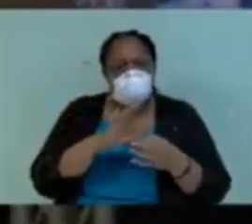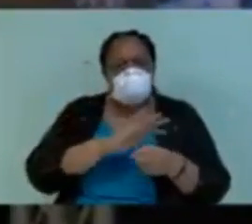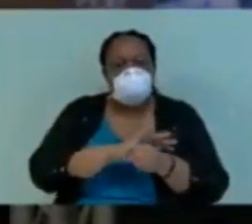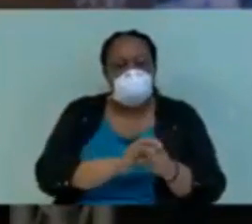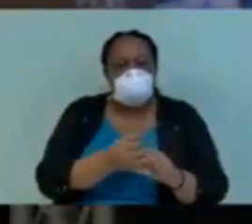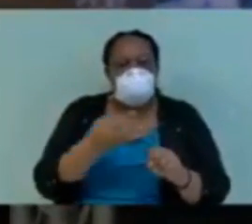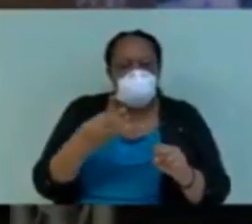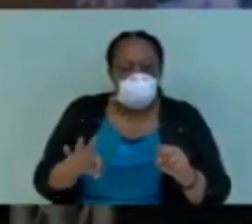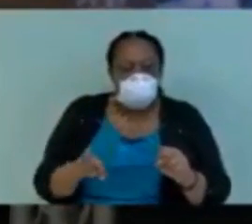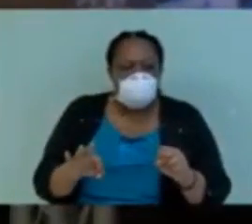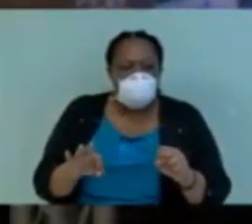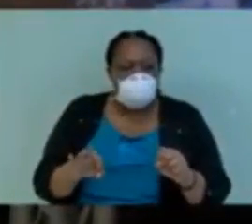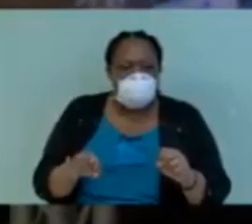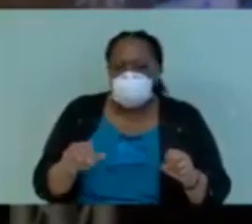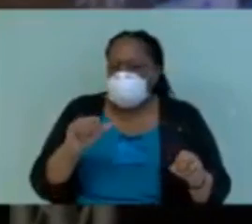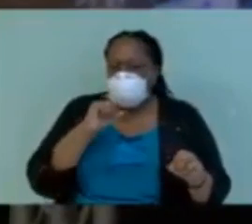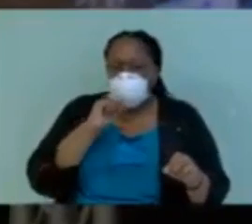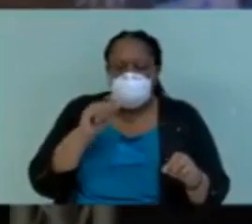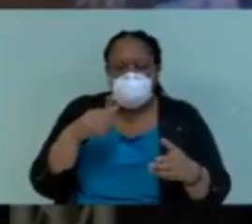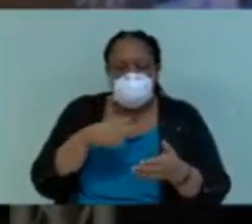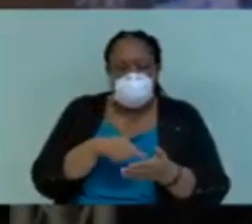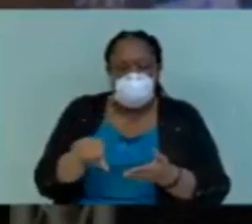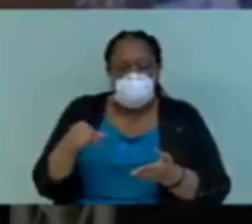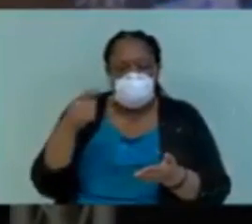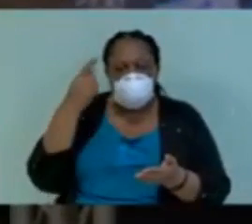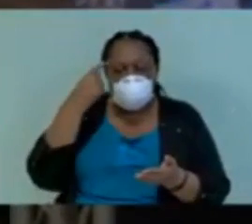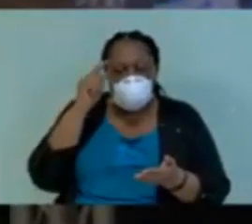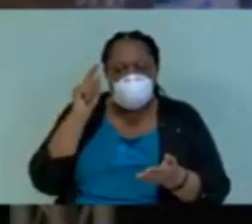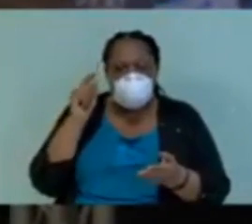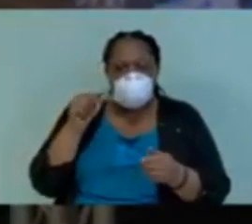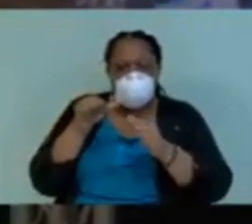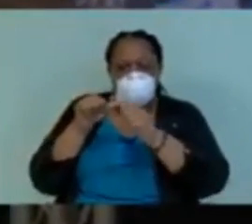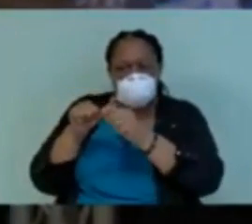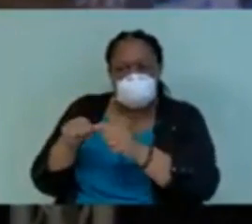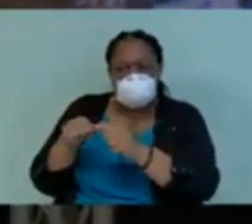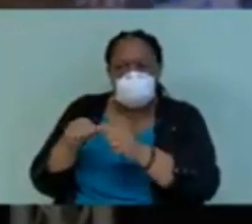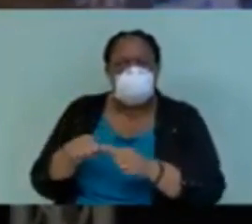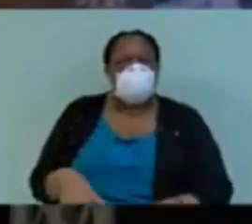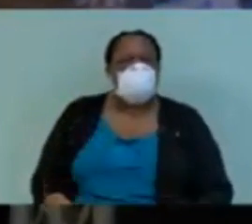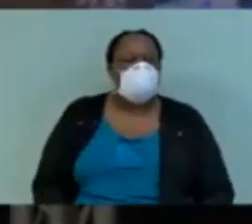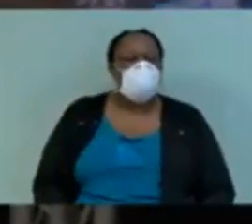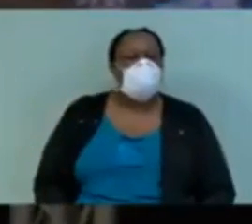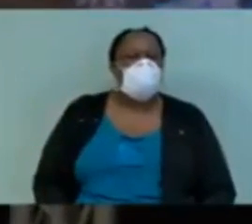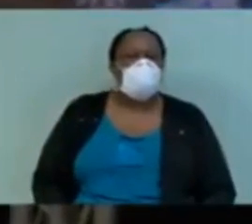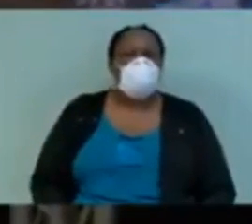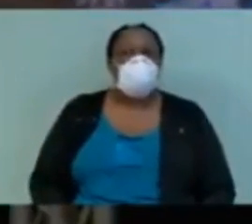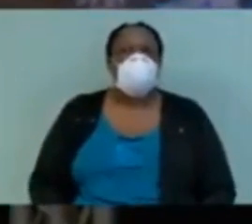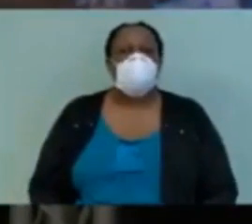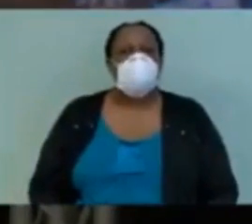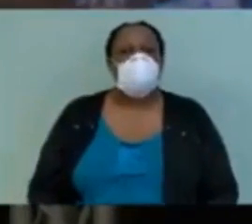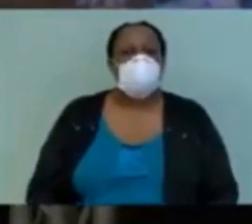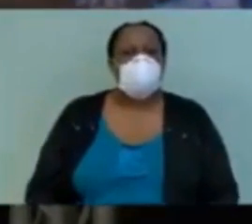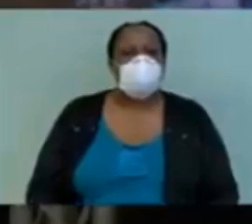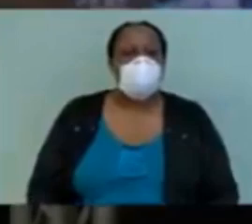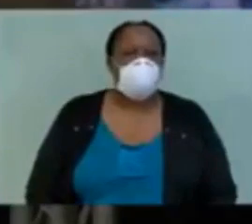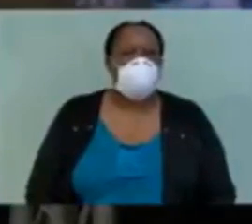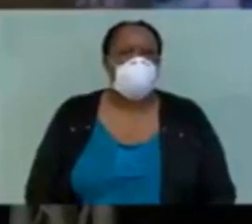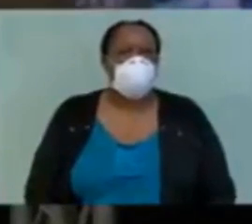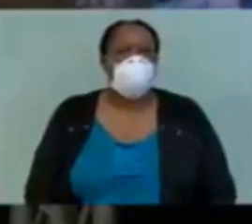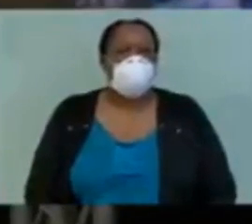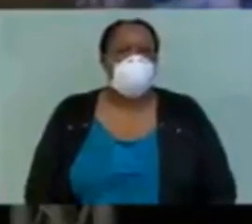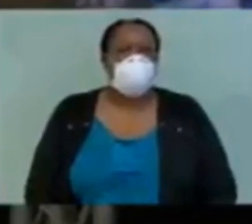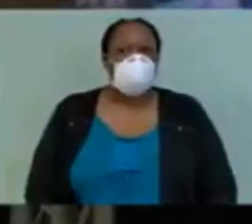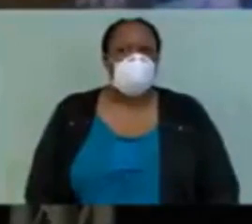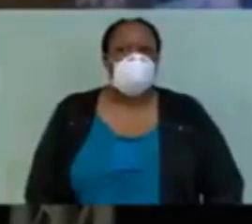of the other facets that we added to our service,